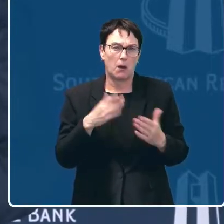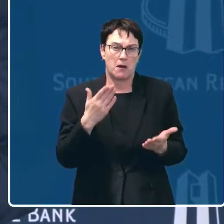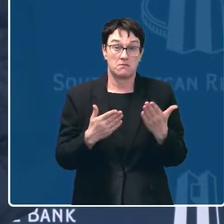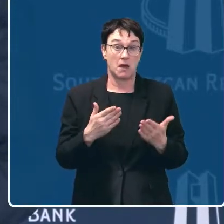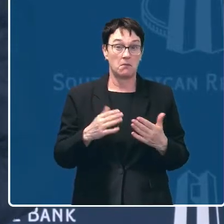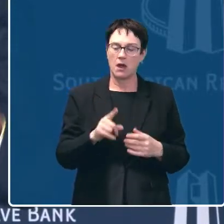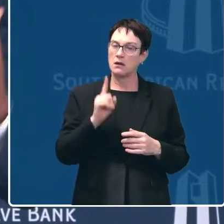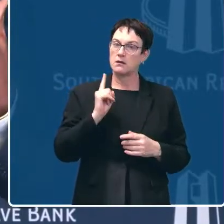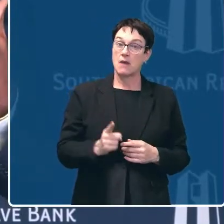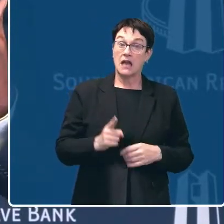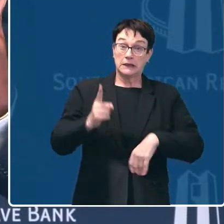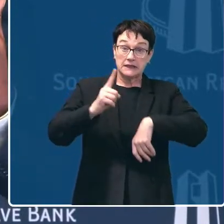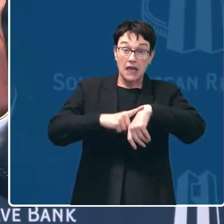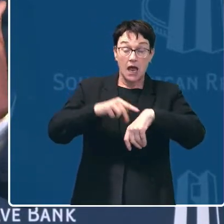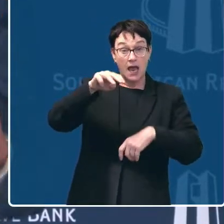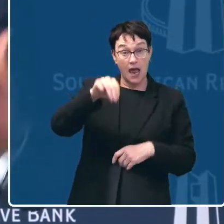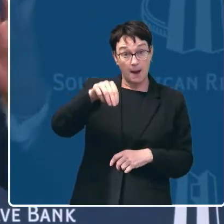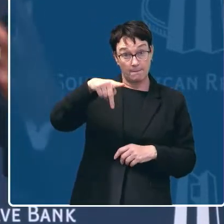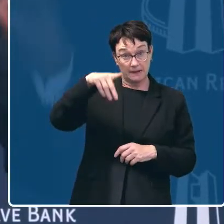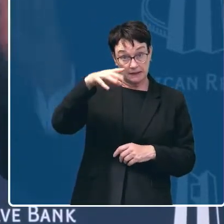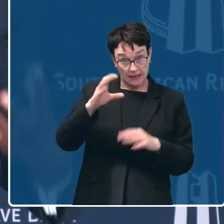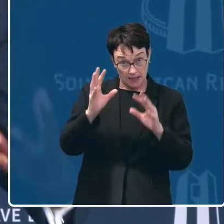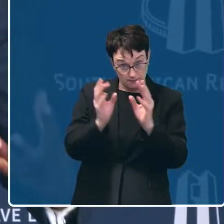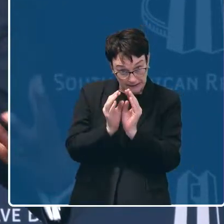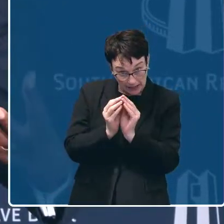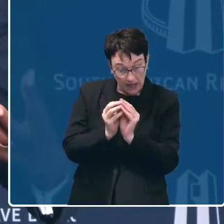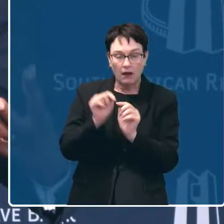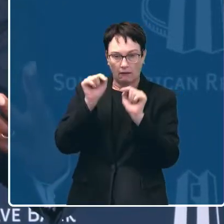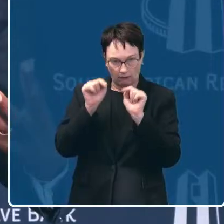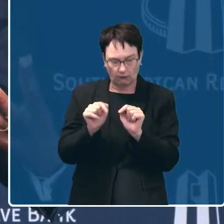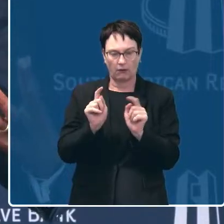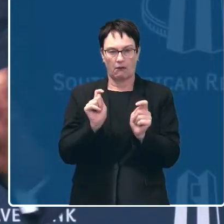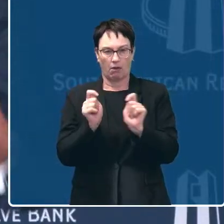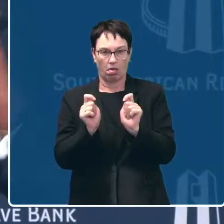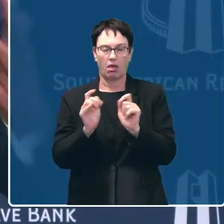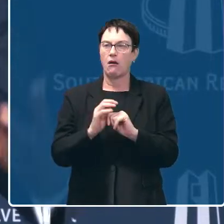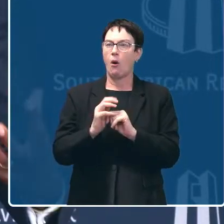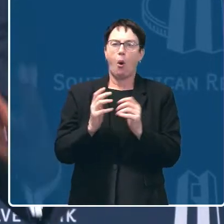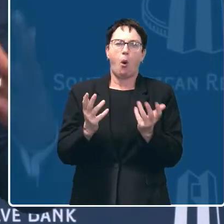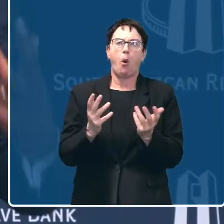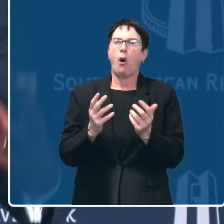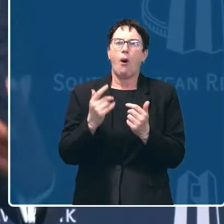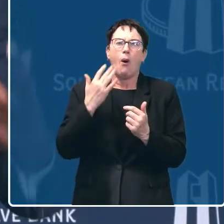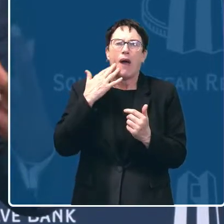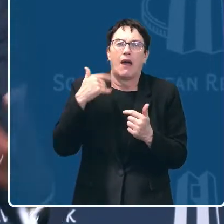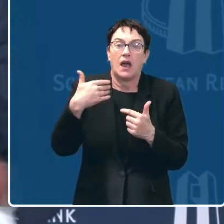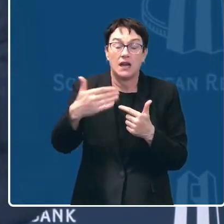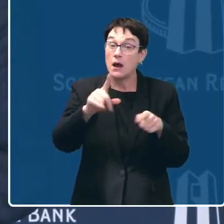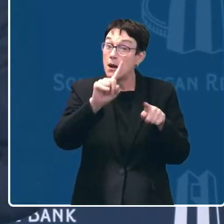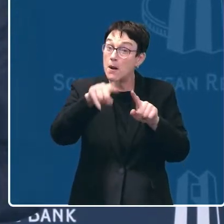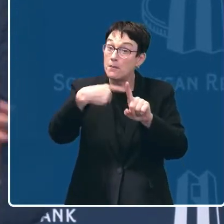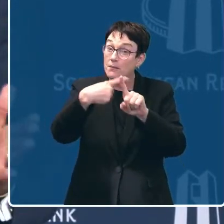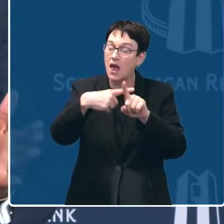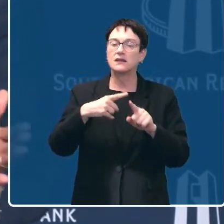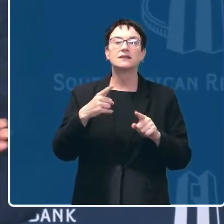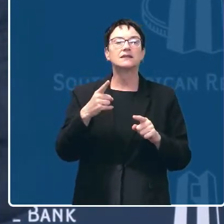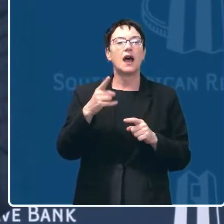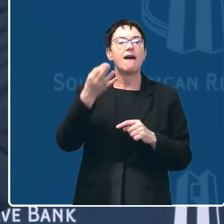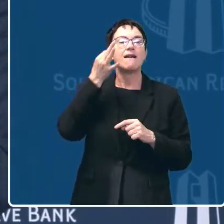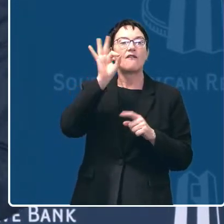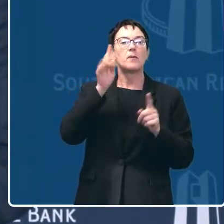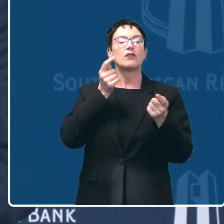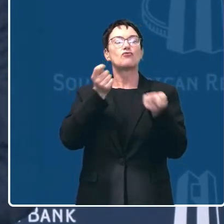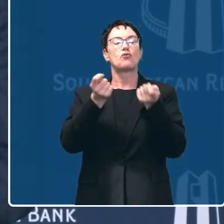course, there are administered price setters. Those administered price setters at the moment,